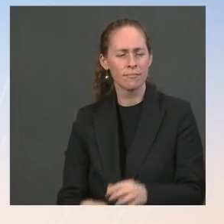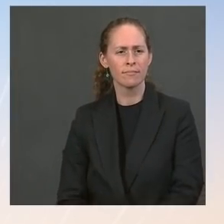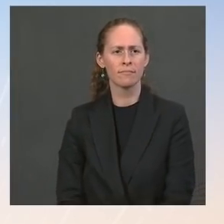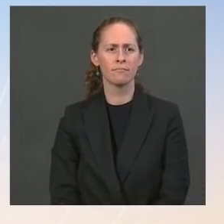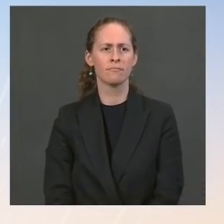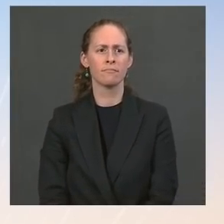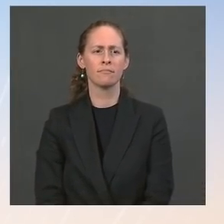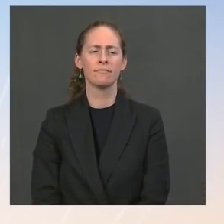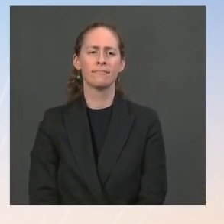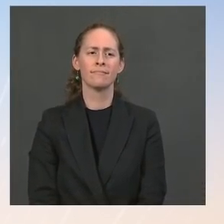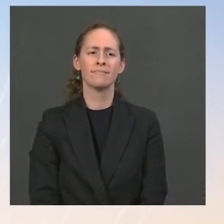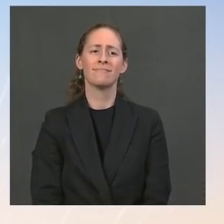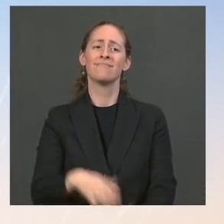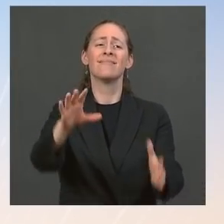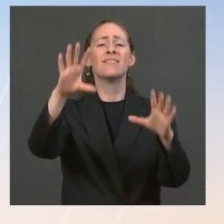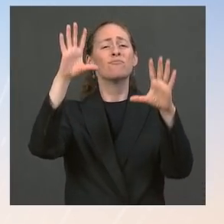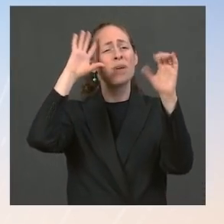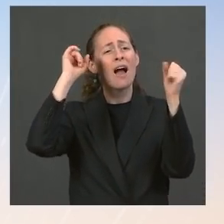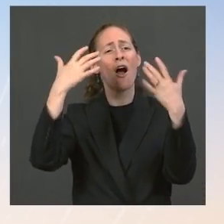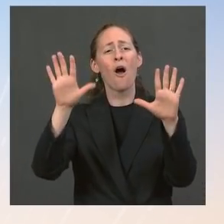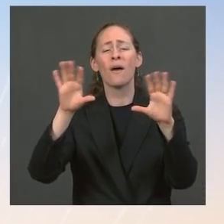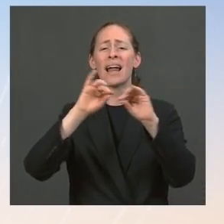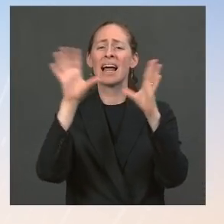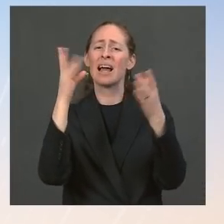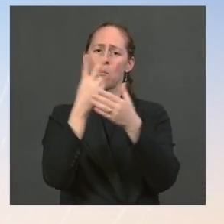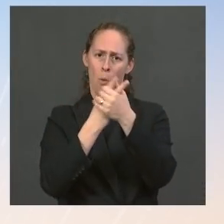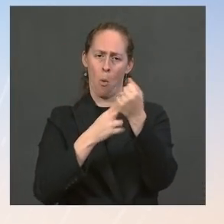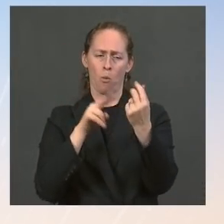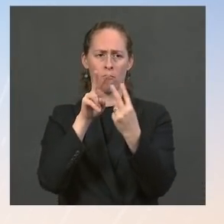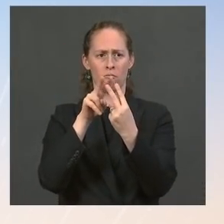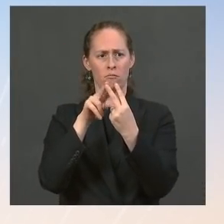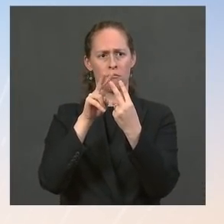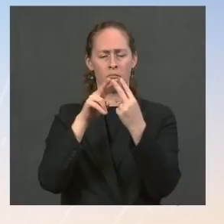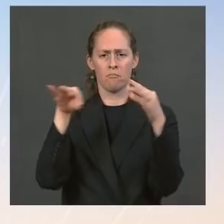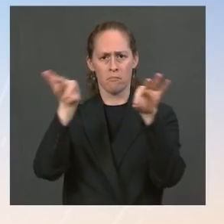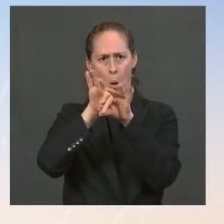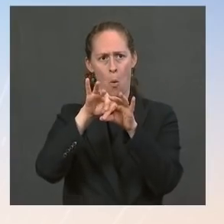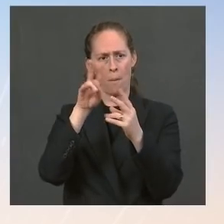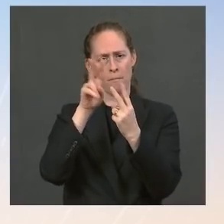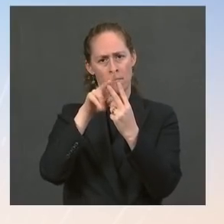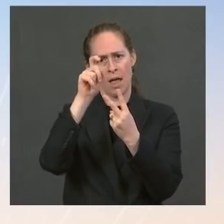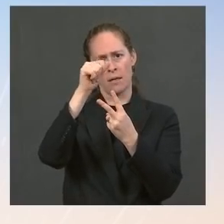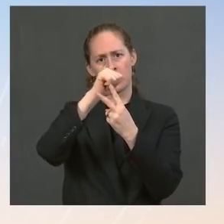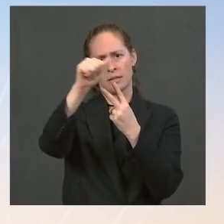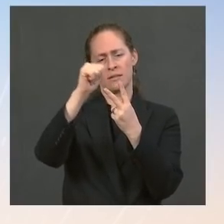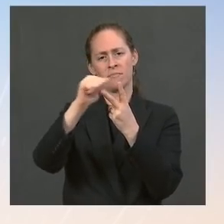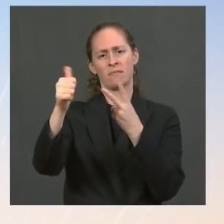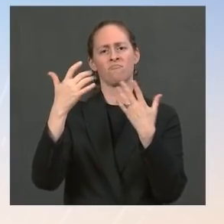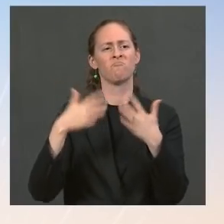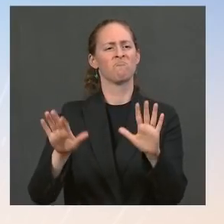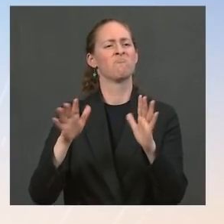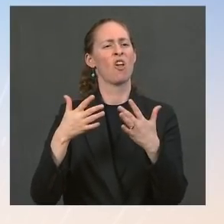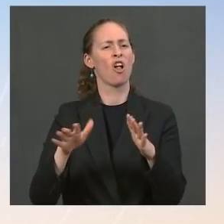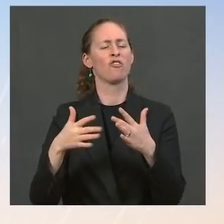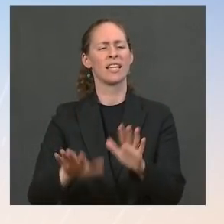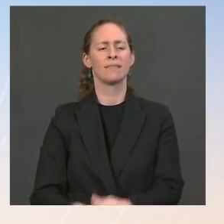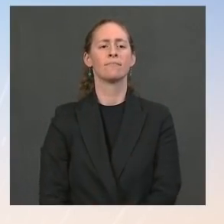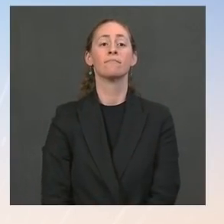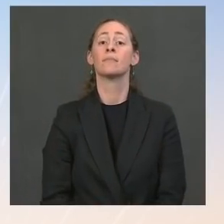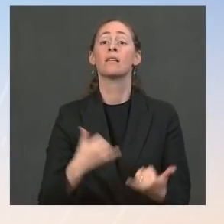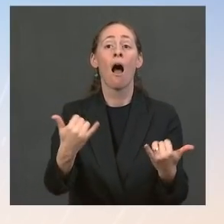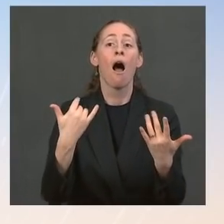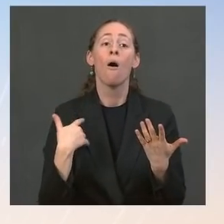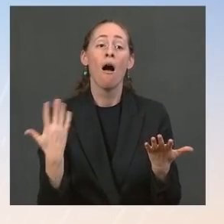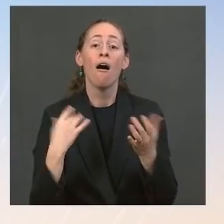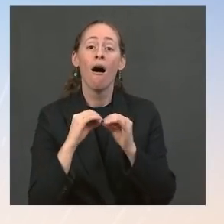has made clear both are his priorities. He's also made clear he wants to get them both across the finish line. What we're talking about now is the